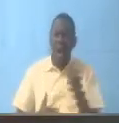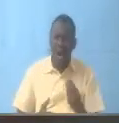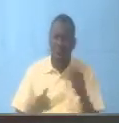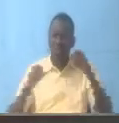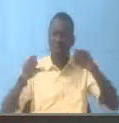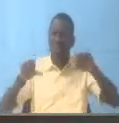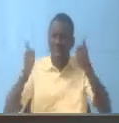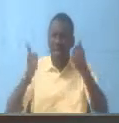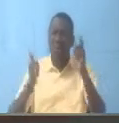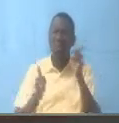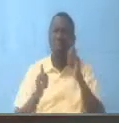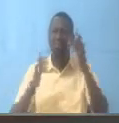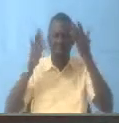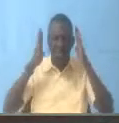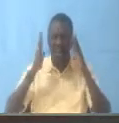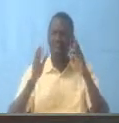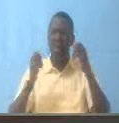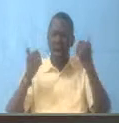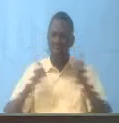I